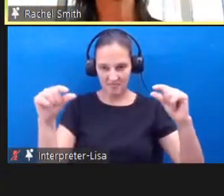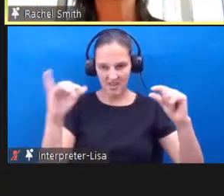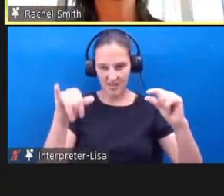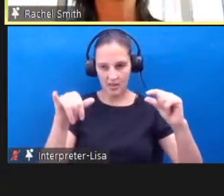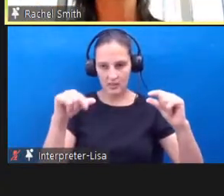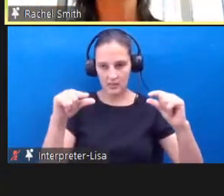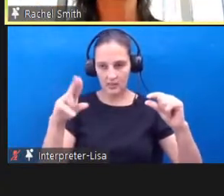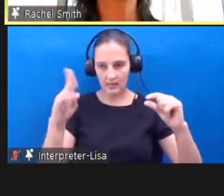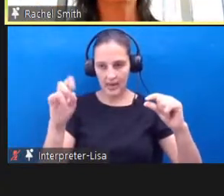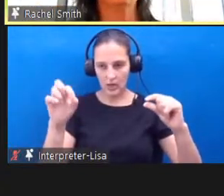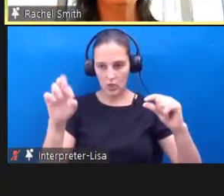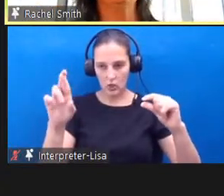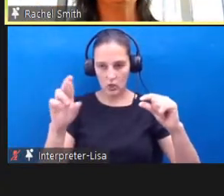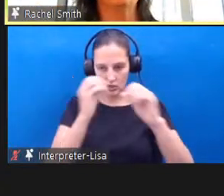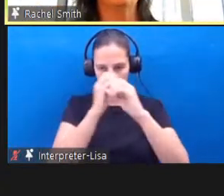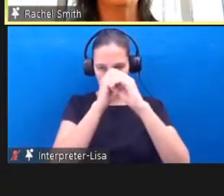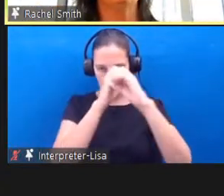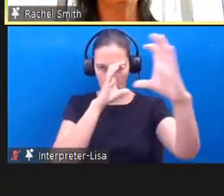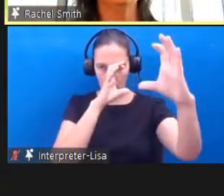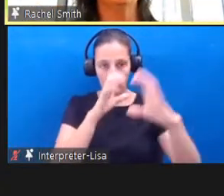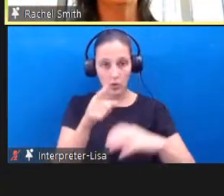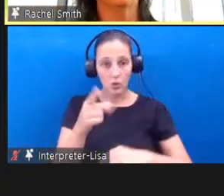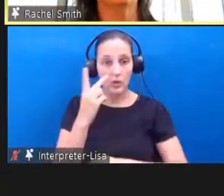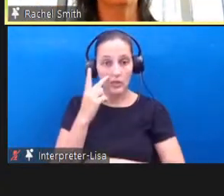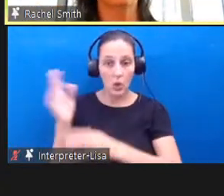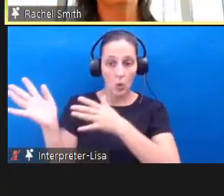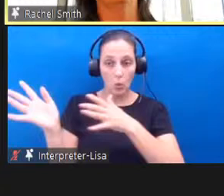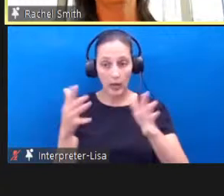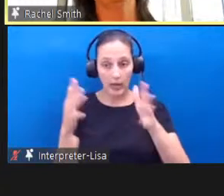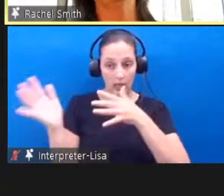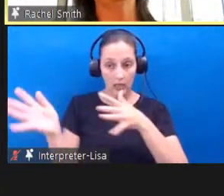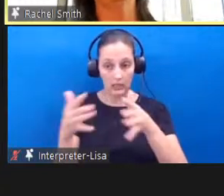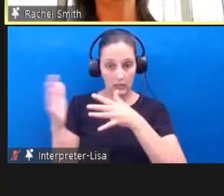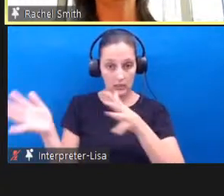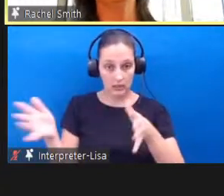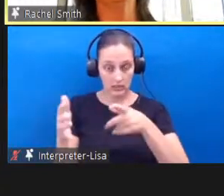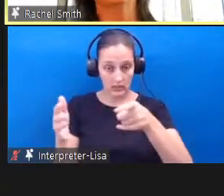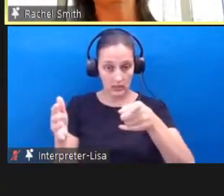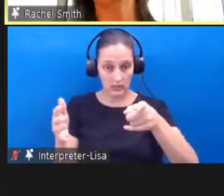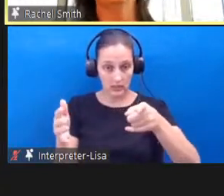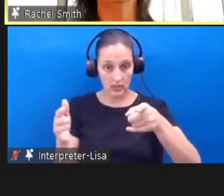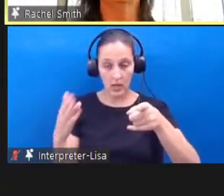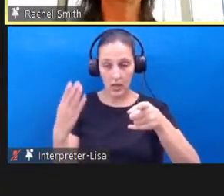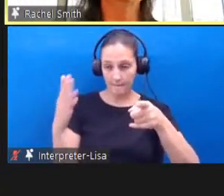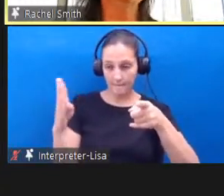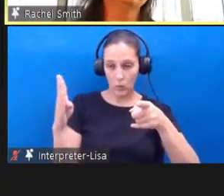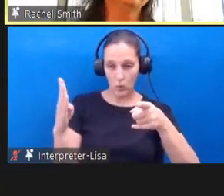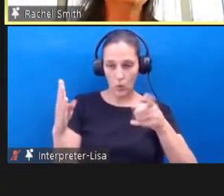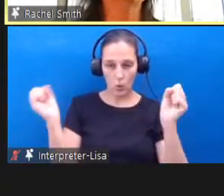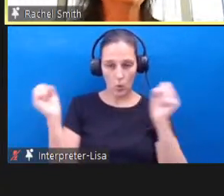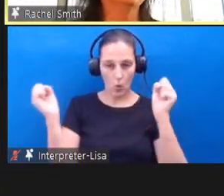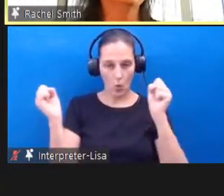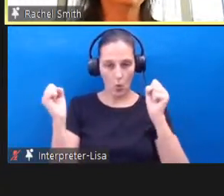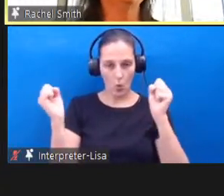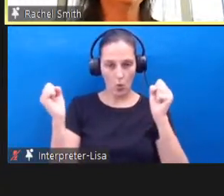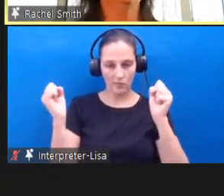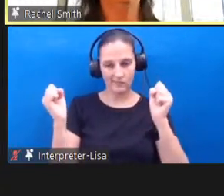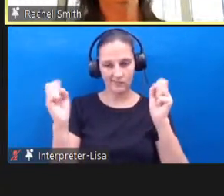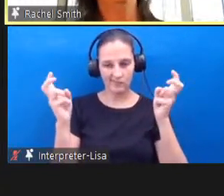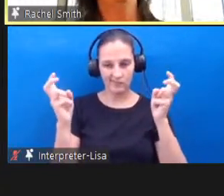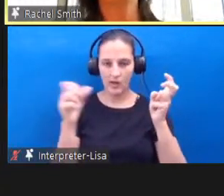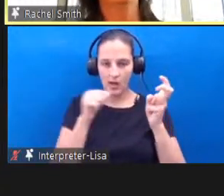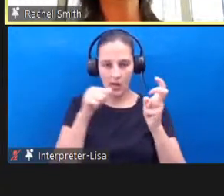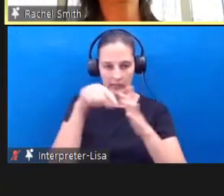guider. And these are winds blowing off of the star. And the blue is kind of colder, basically, or less